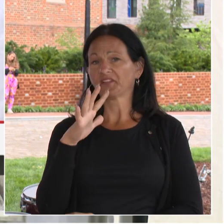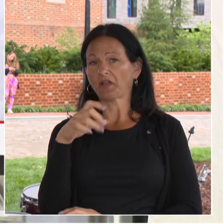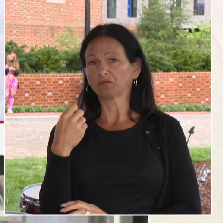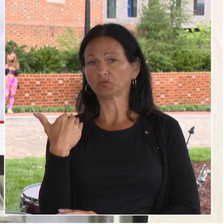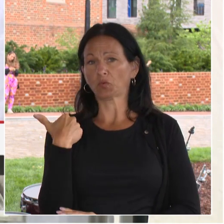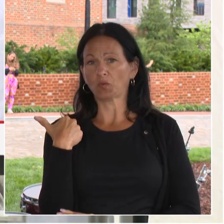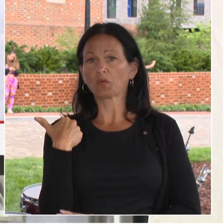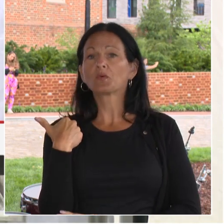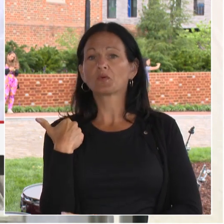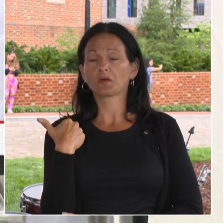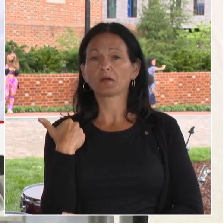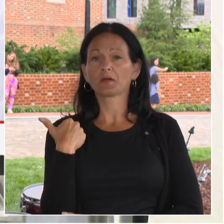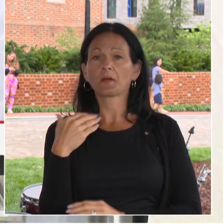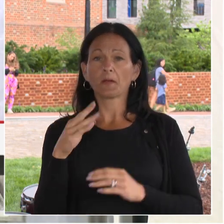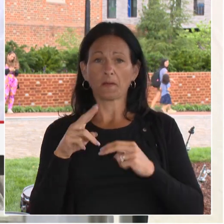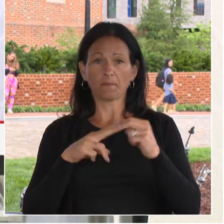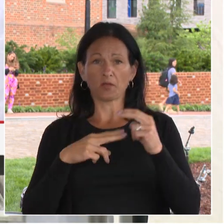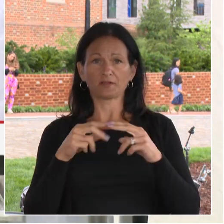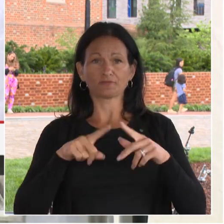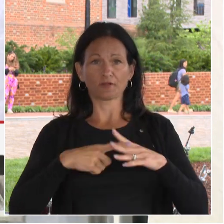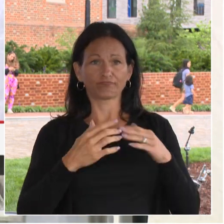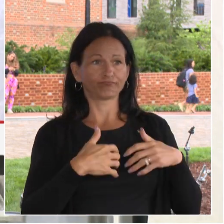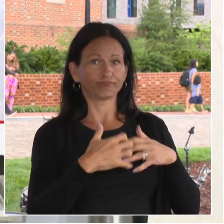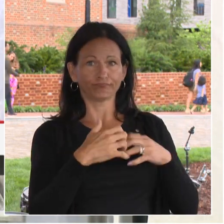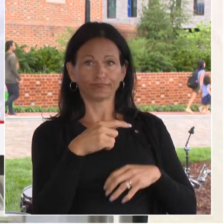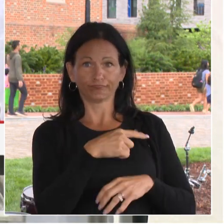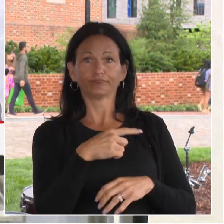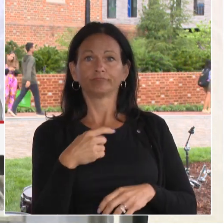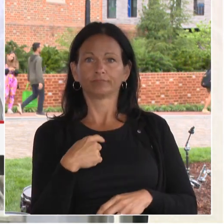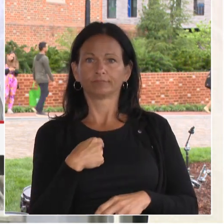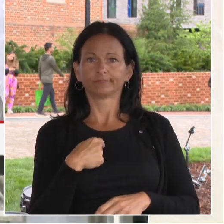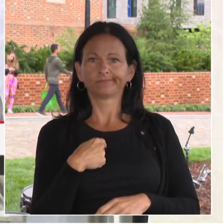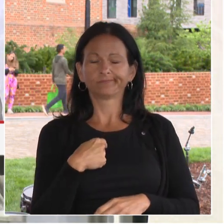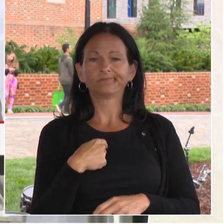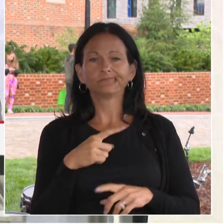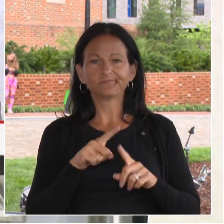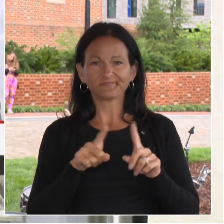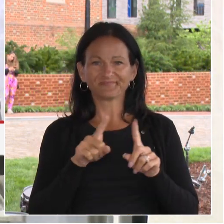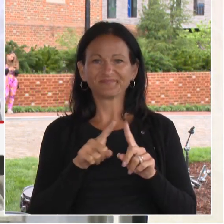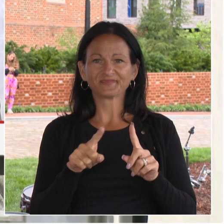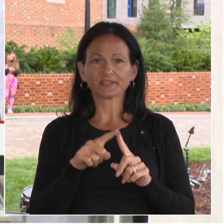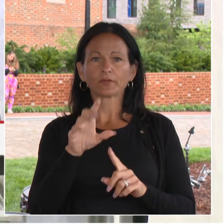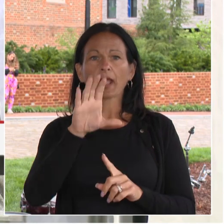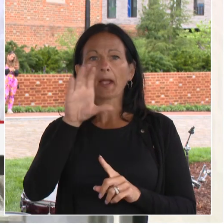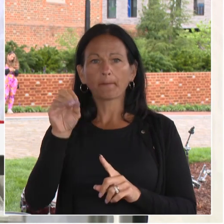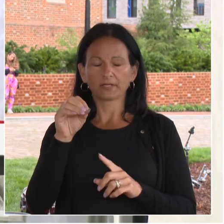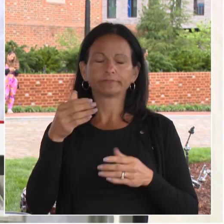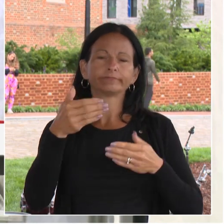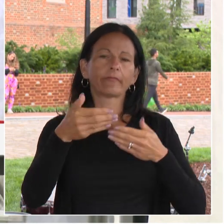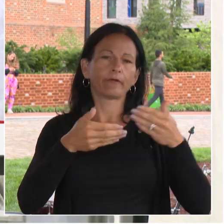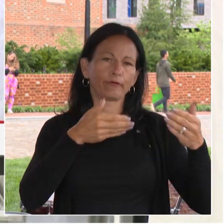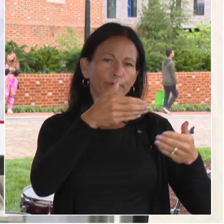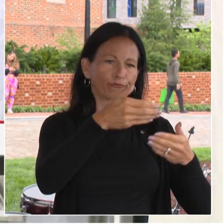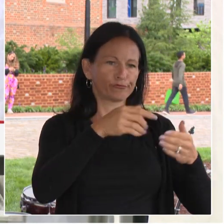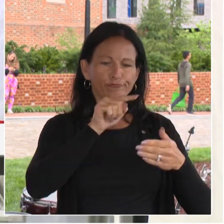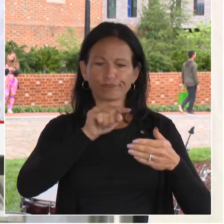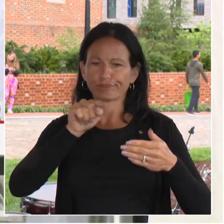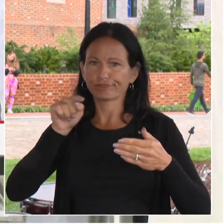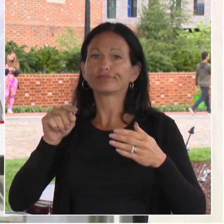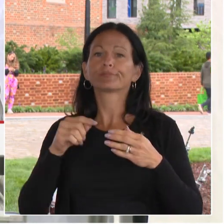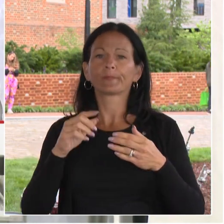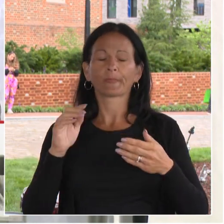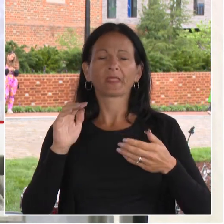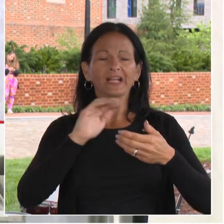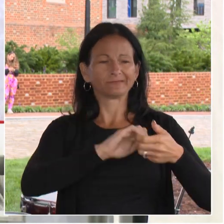and we brought Robert Sponsoa from Shaw and Braun Associates originally to the site, we started to arrange a team.